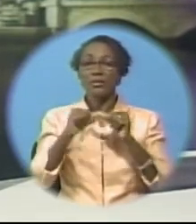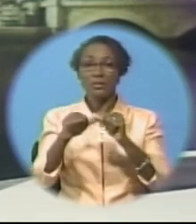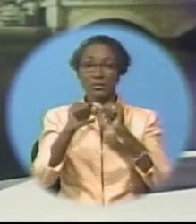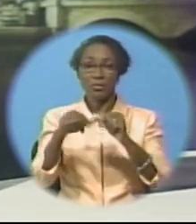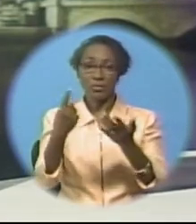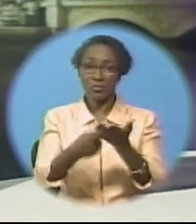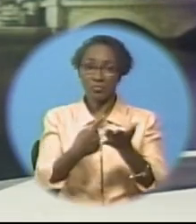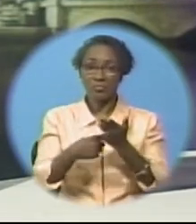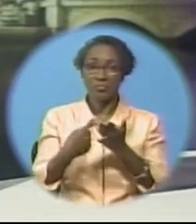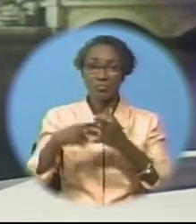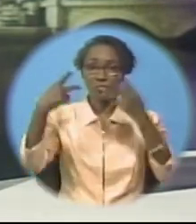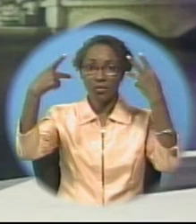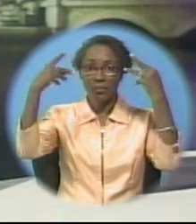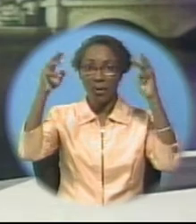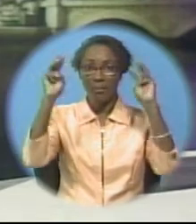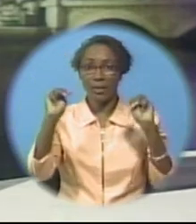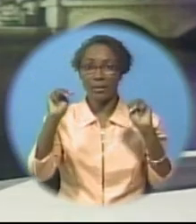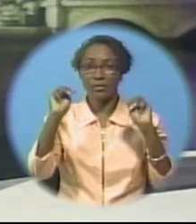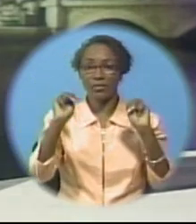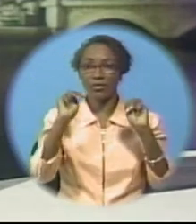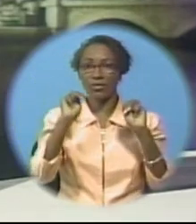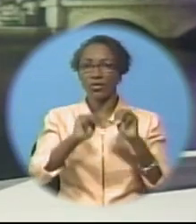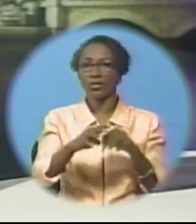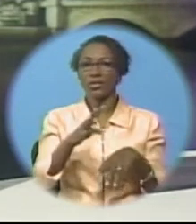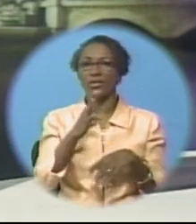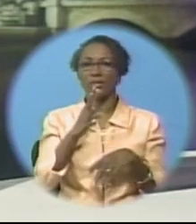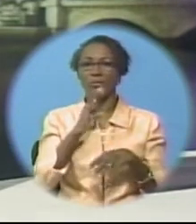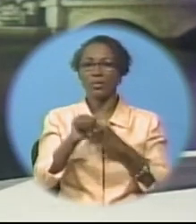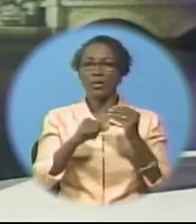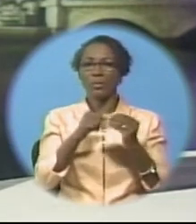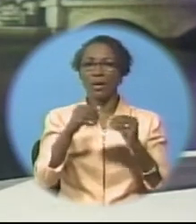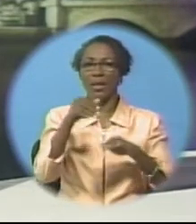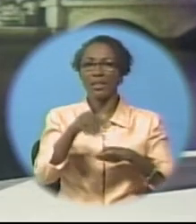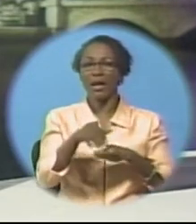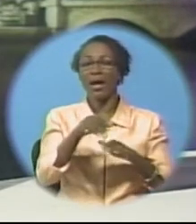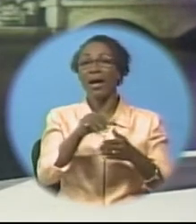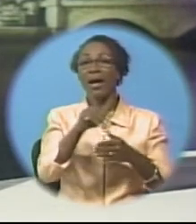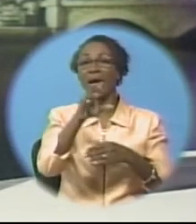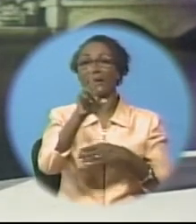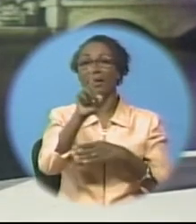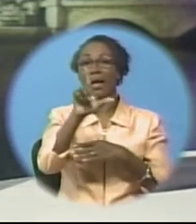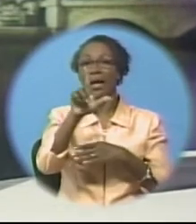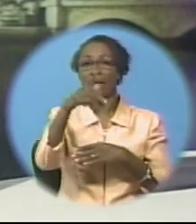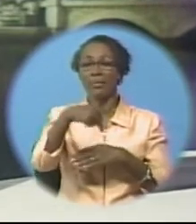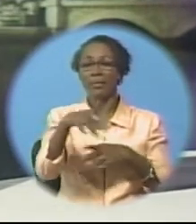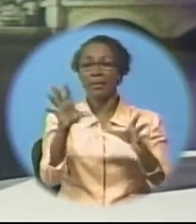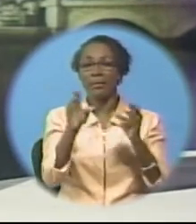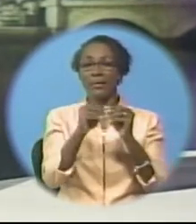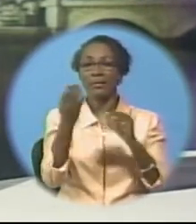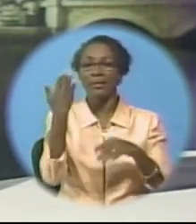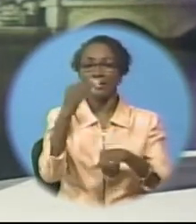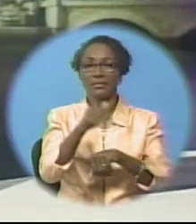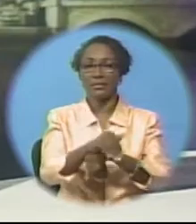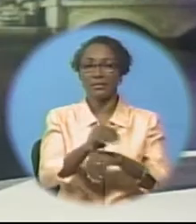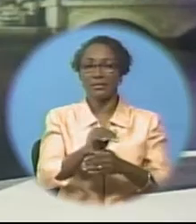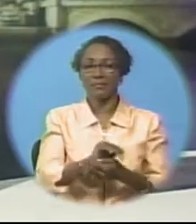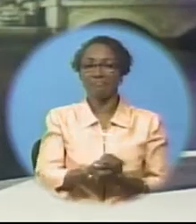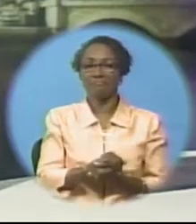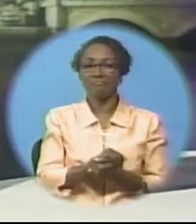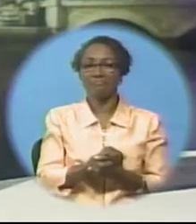Prime Minister touched on the issues last night at a Democratic Labour Party branch meeting in St. Peter. Shane Seeley has the